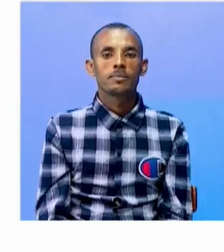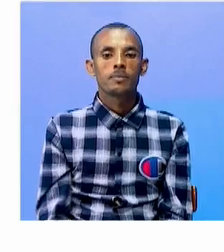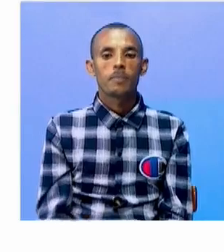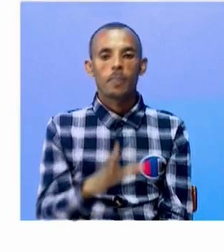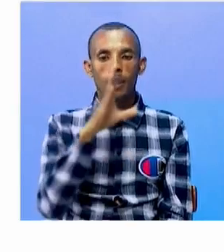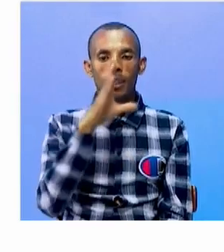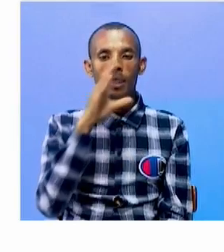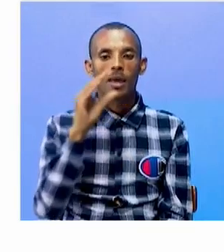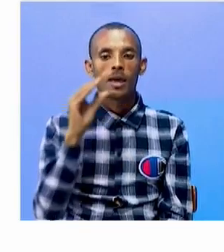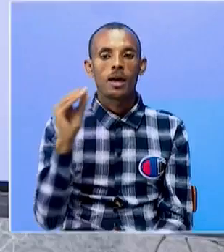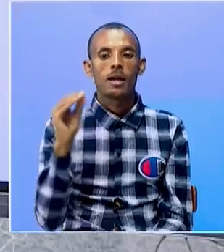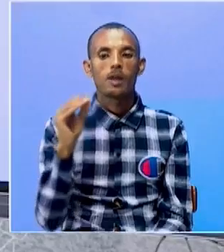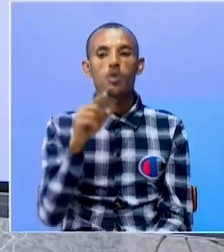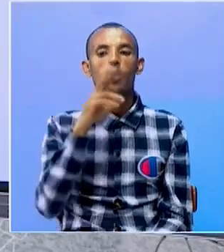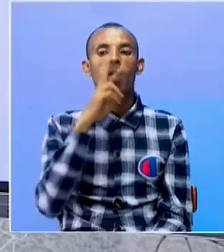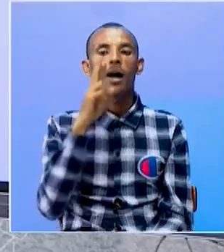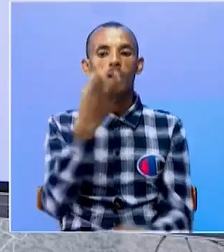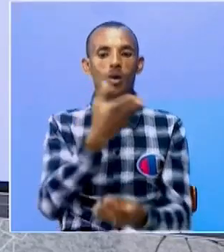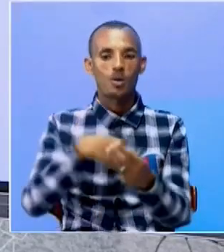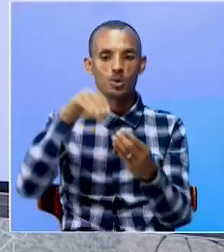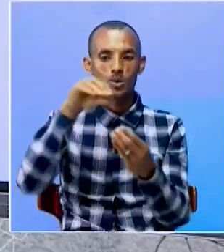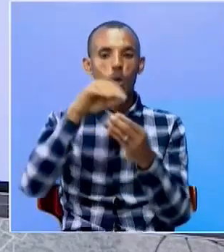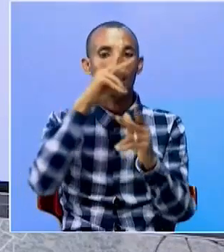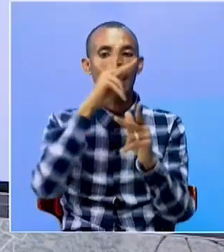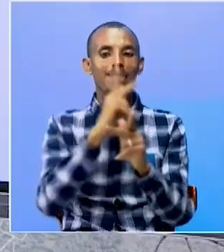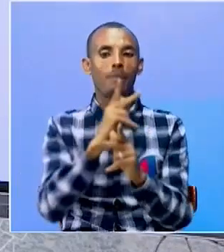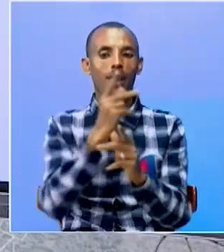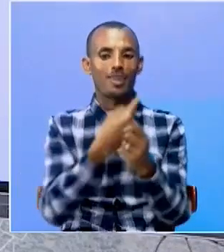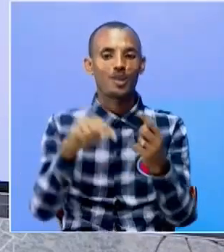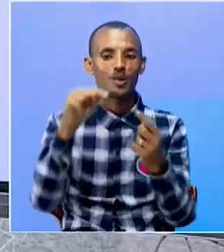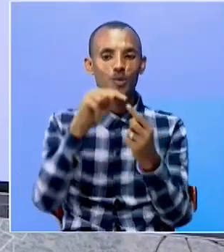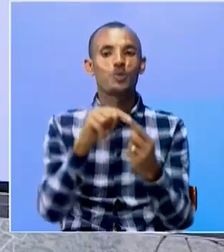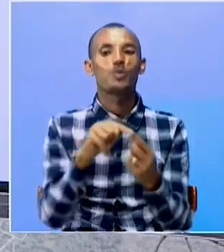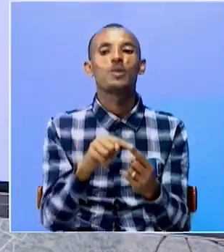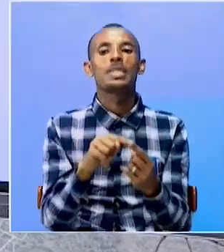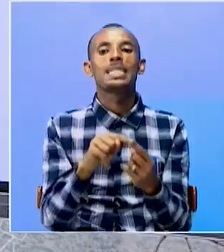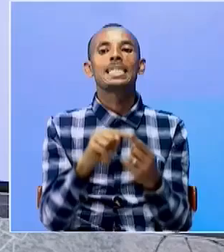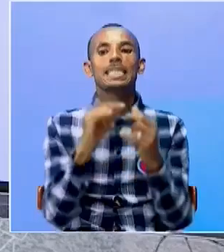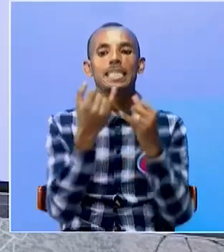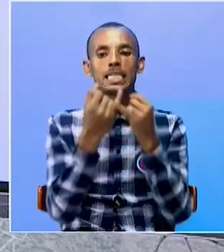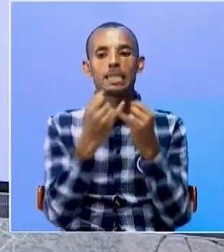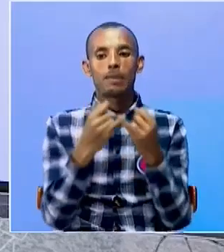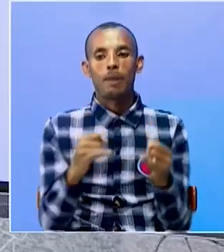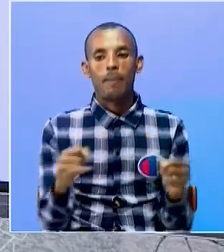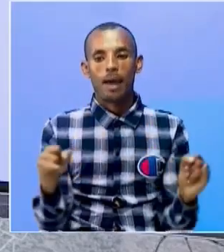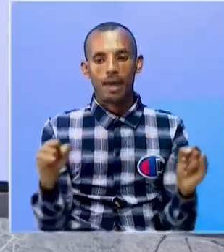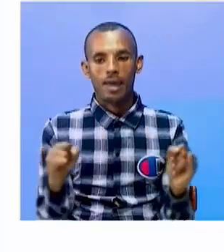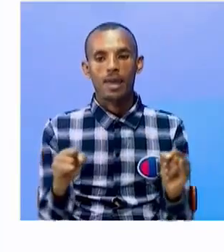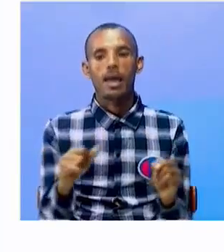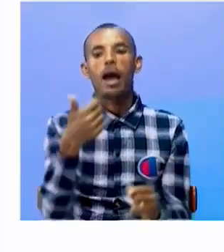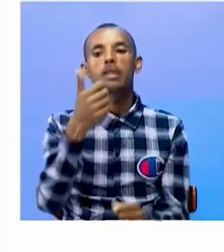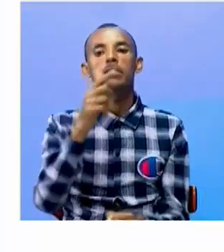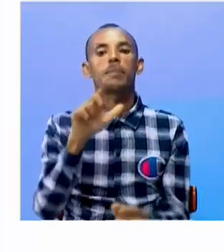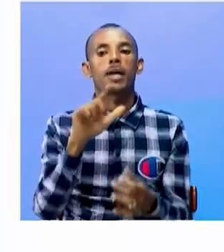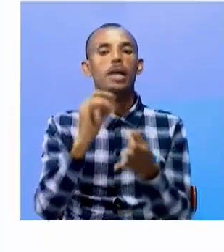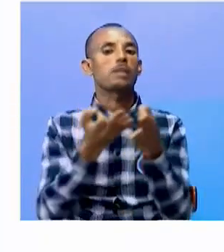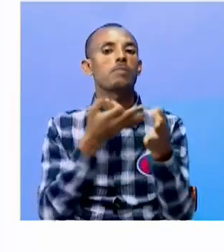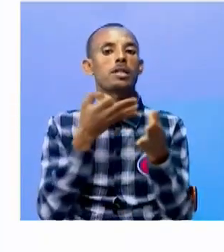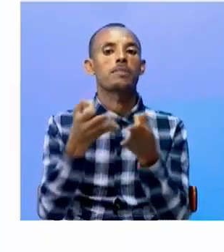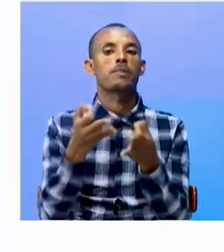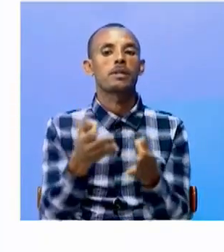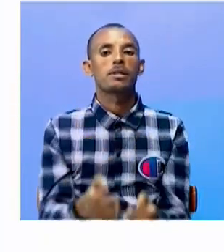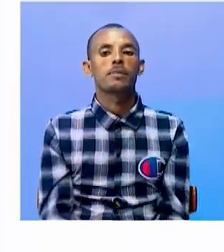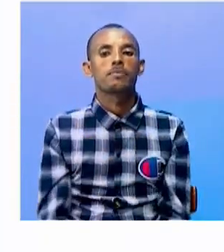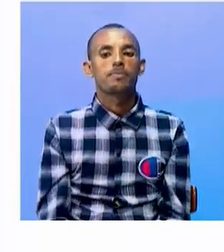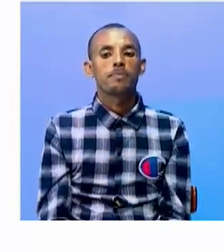And you are also expected to simplify algebraic expressions.